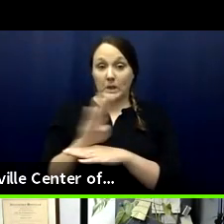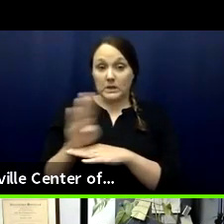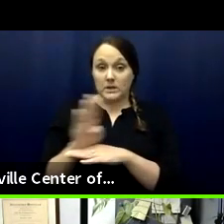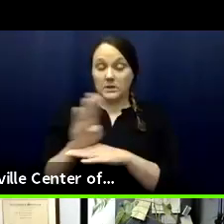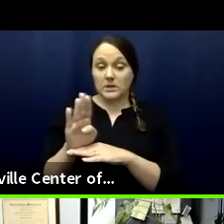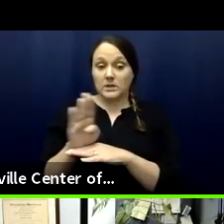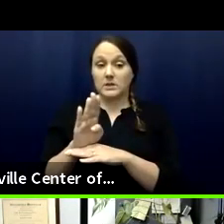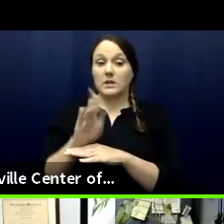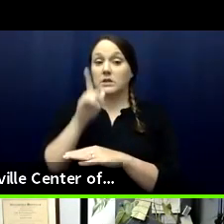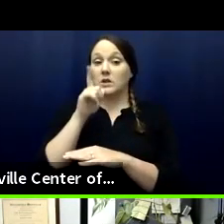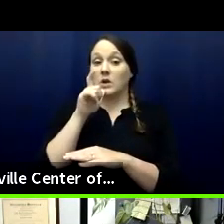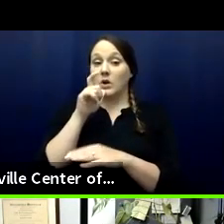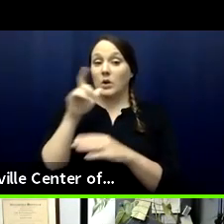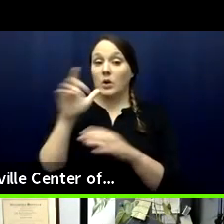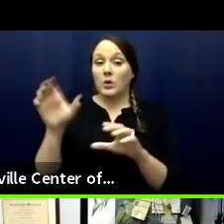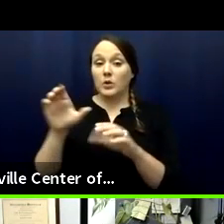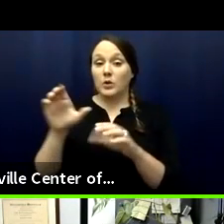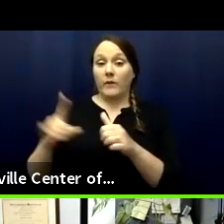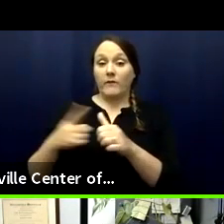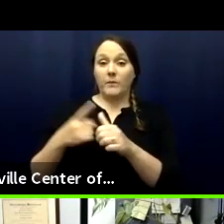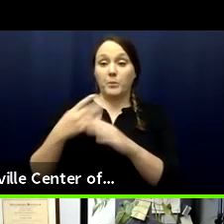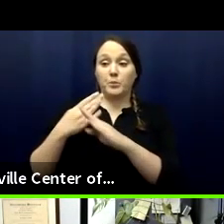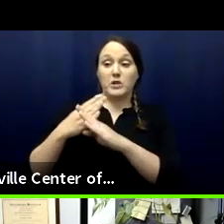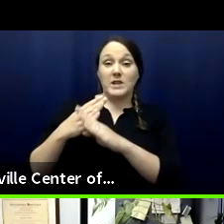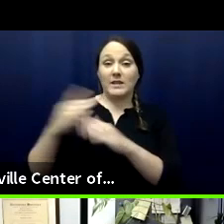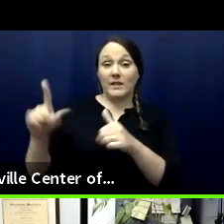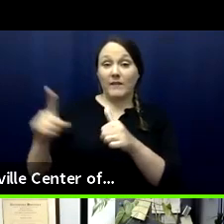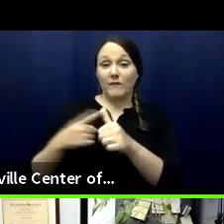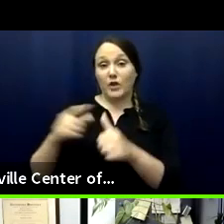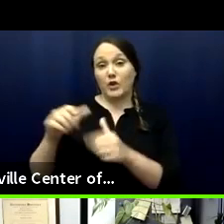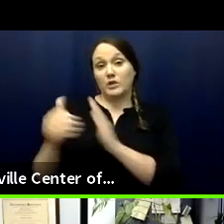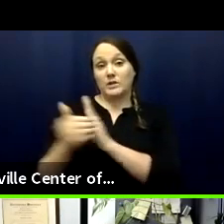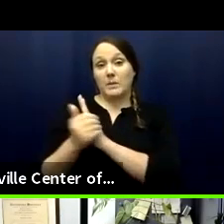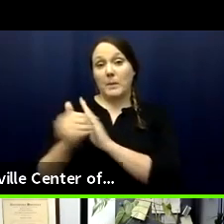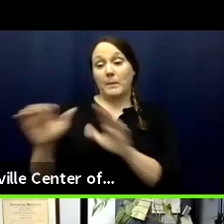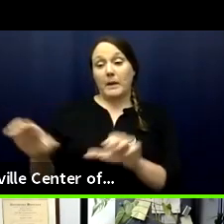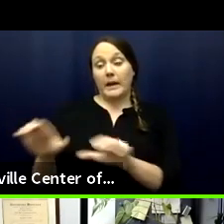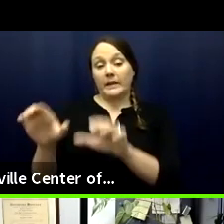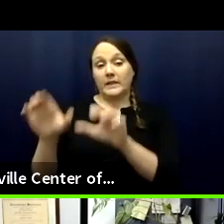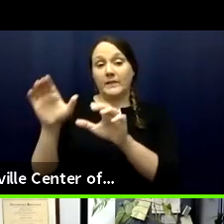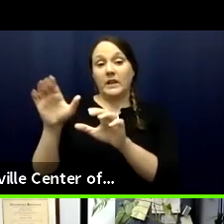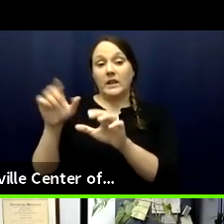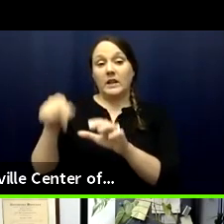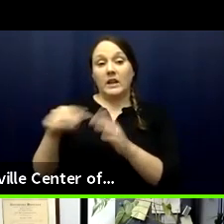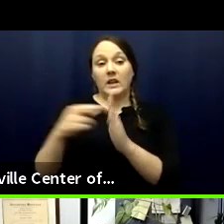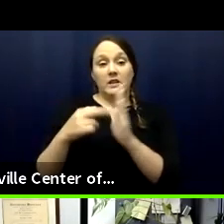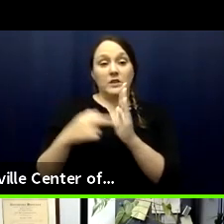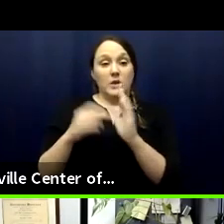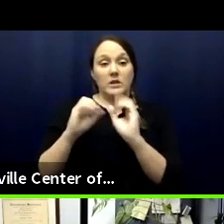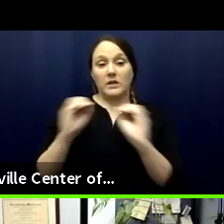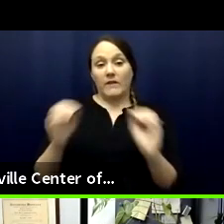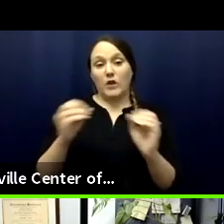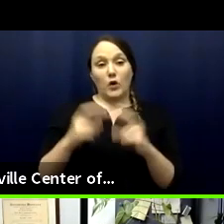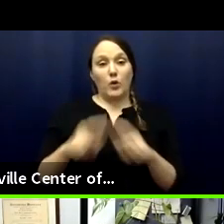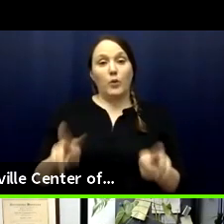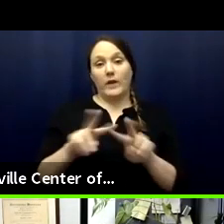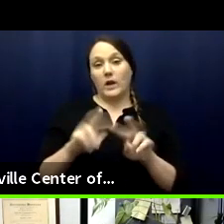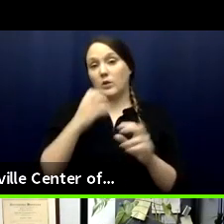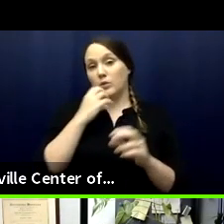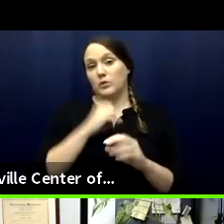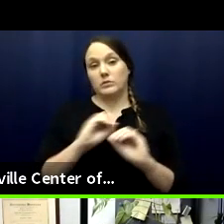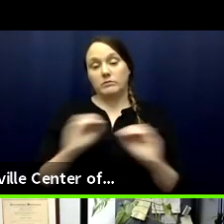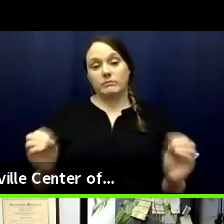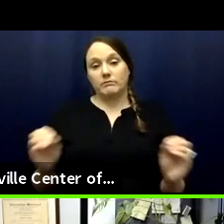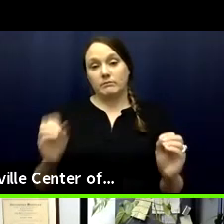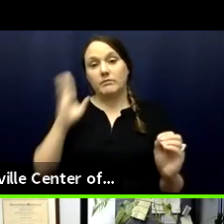engage in protected First Amendment activity, this regulation will have no value and it won't